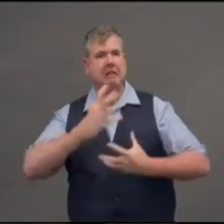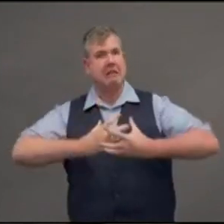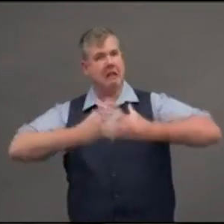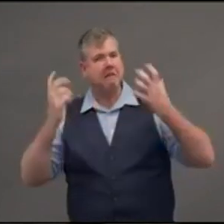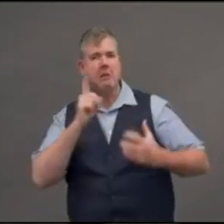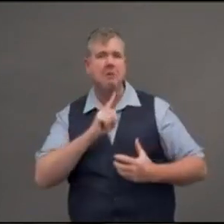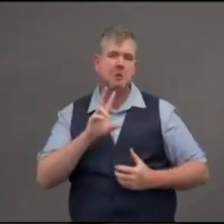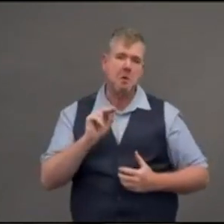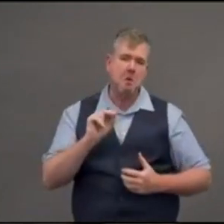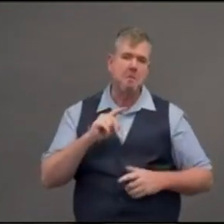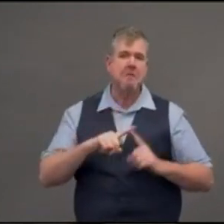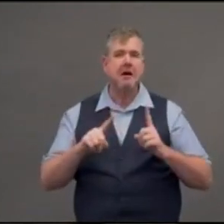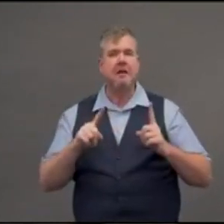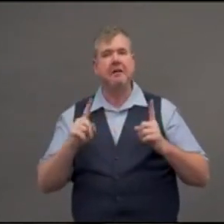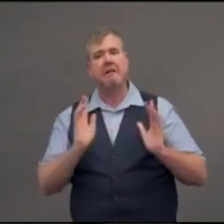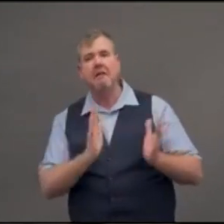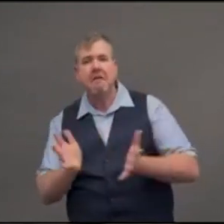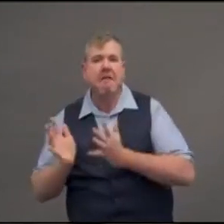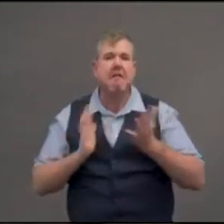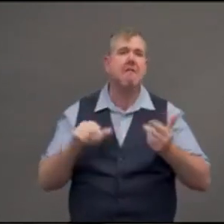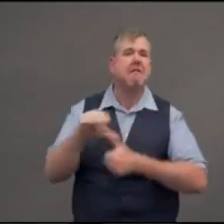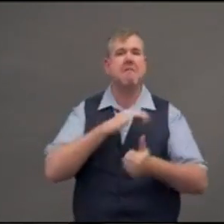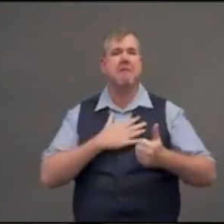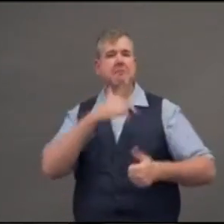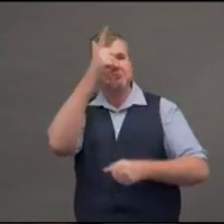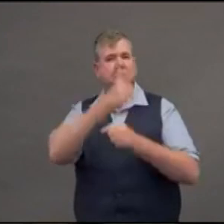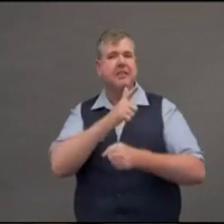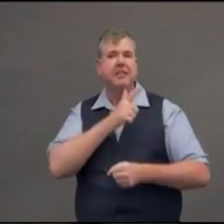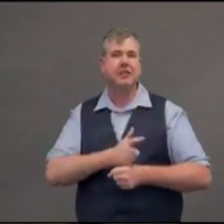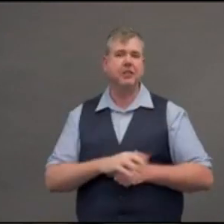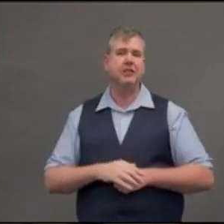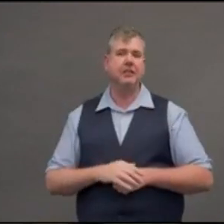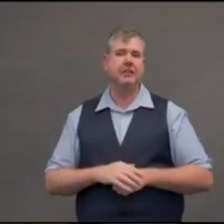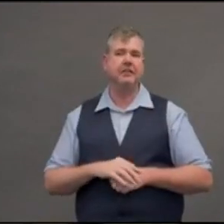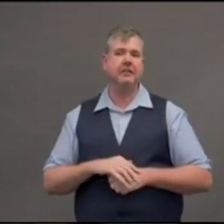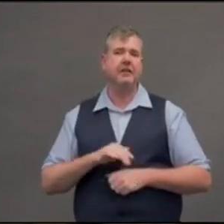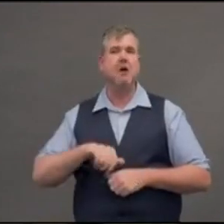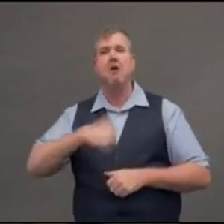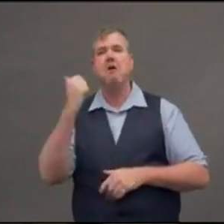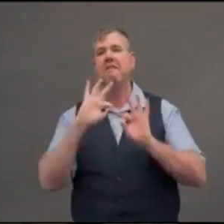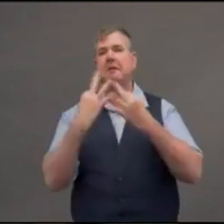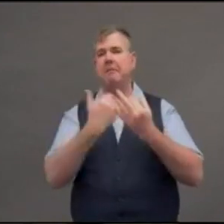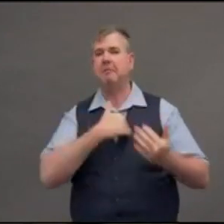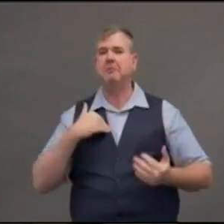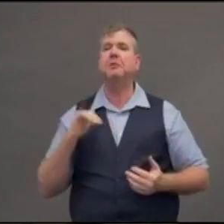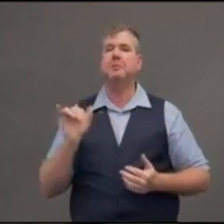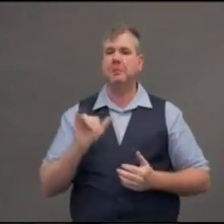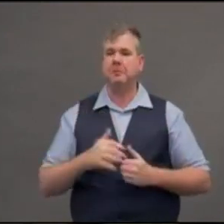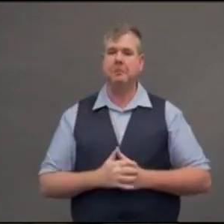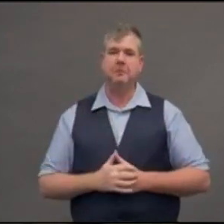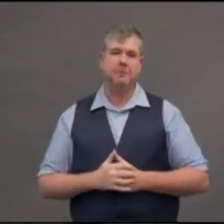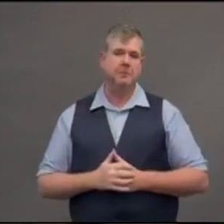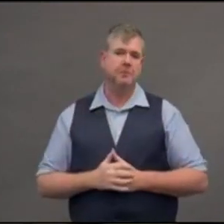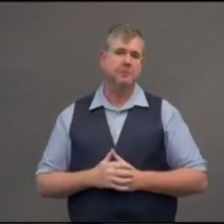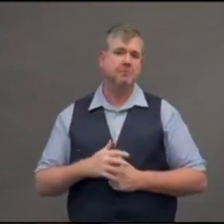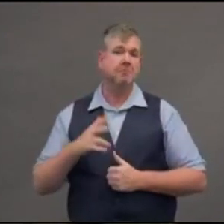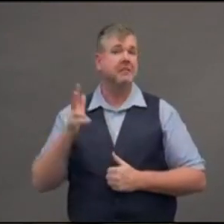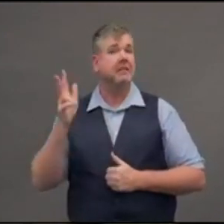and also my other family members, and also listening to music, drawing,